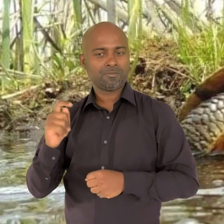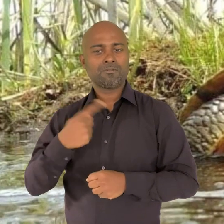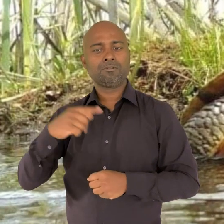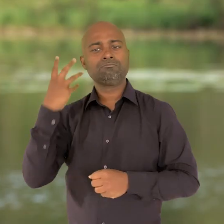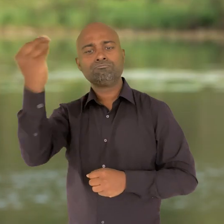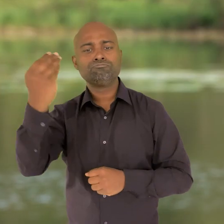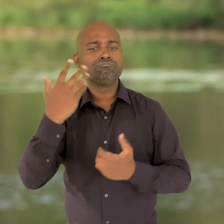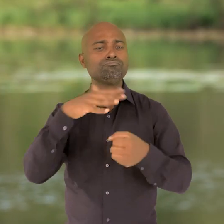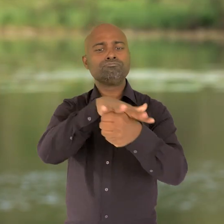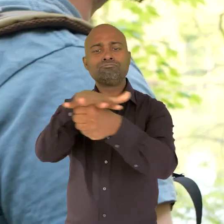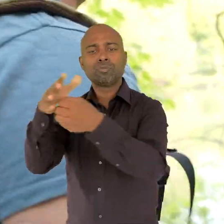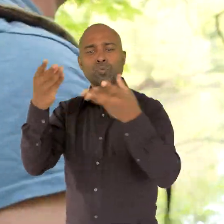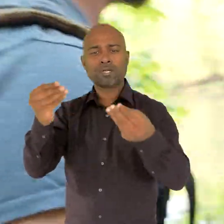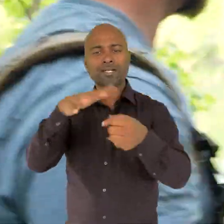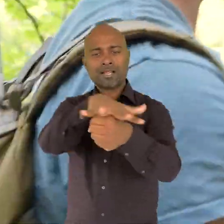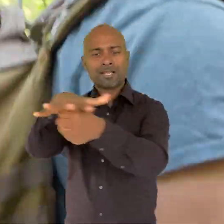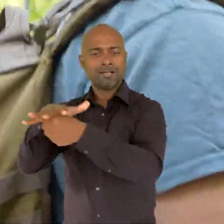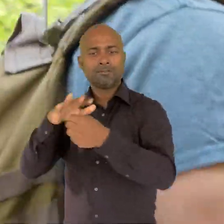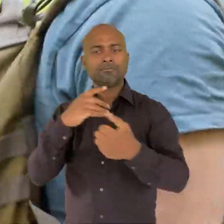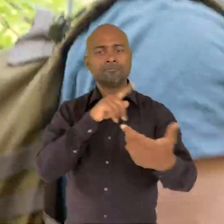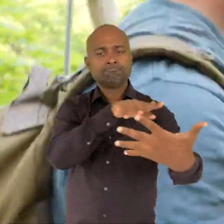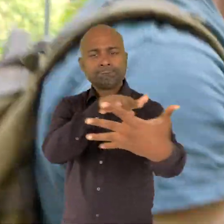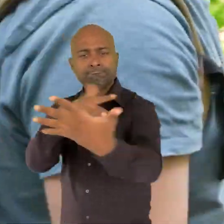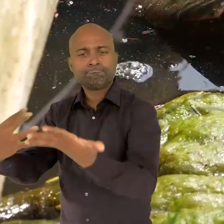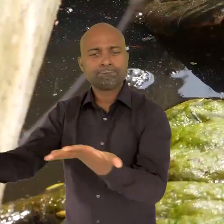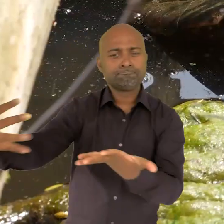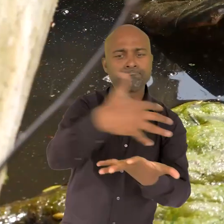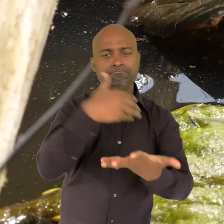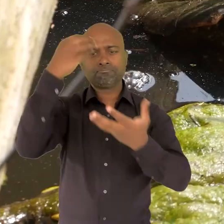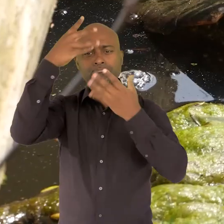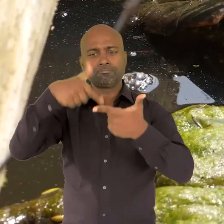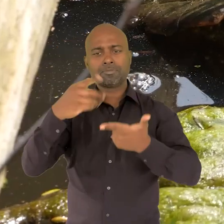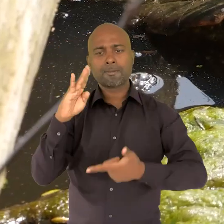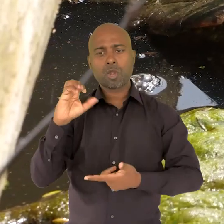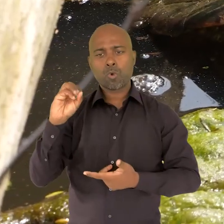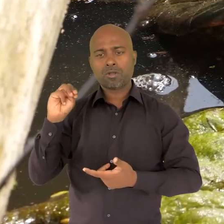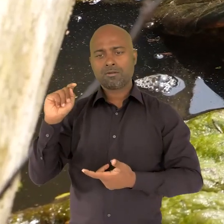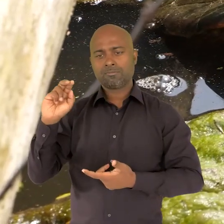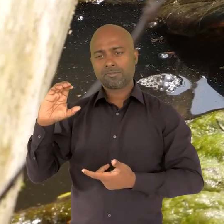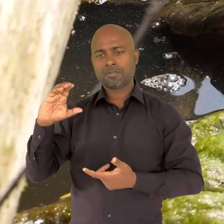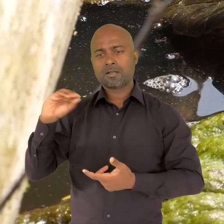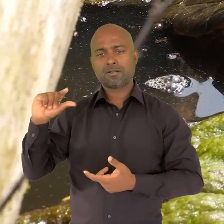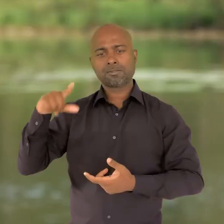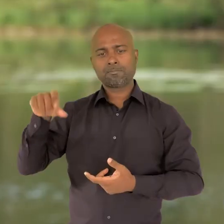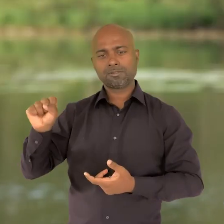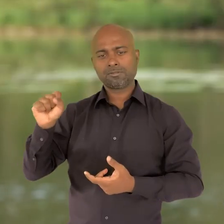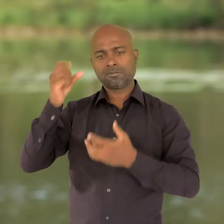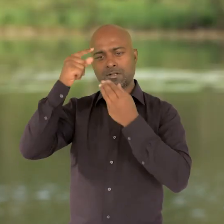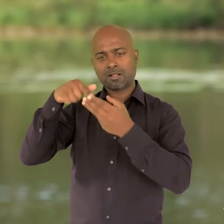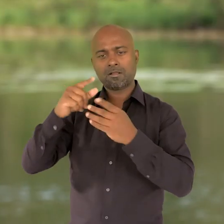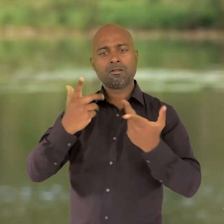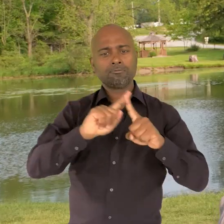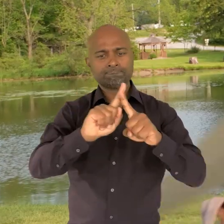into remote wetlands and we'll survey for turtles there and collect a lot of our biometric and GPS data